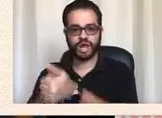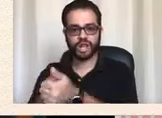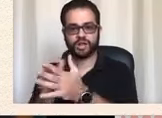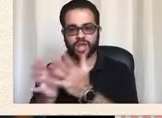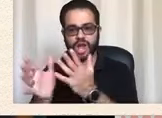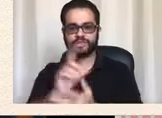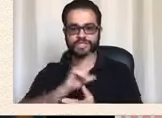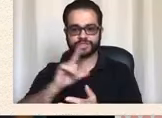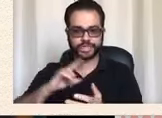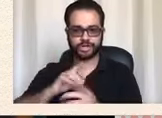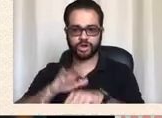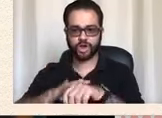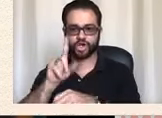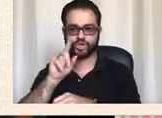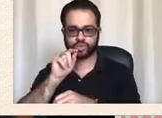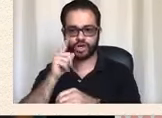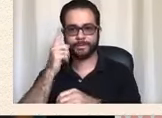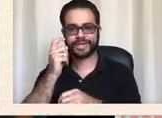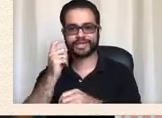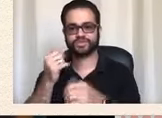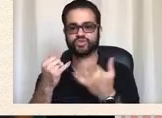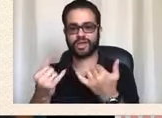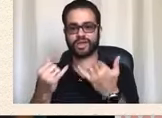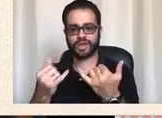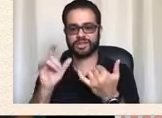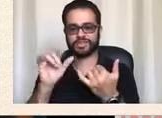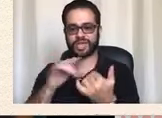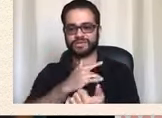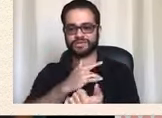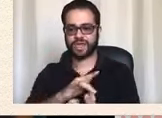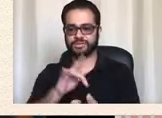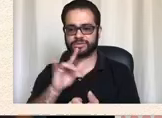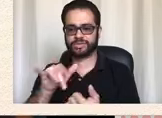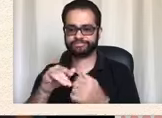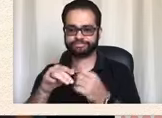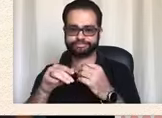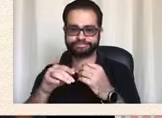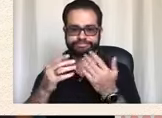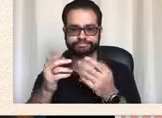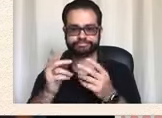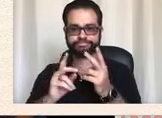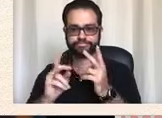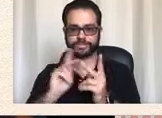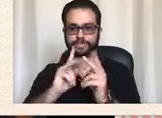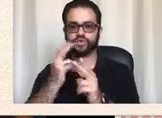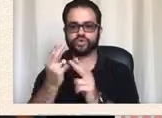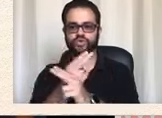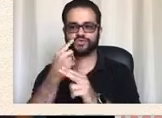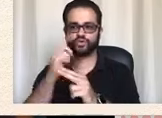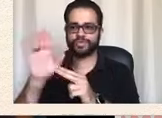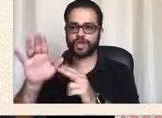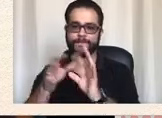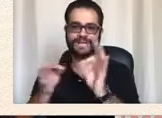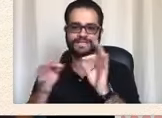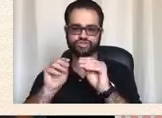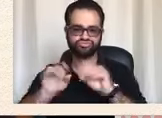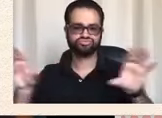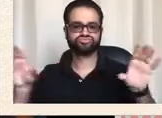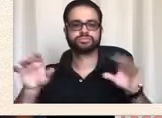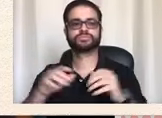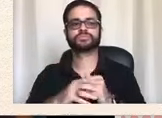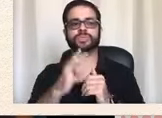on Twitter because right now that tends to be the platform that they're using to get their message out and to